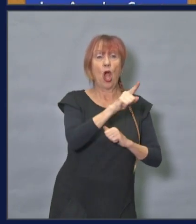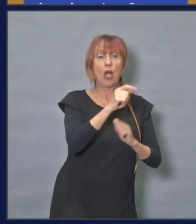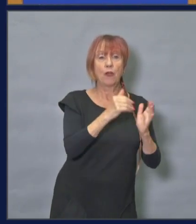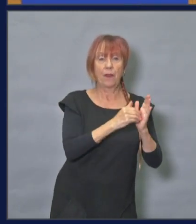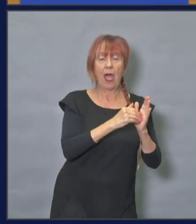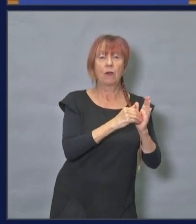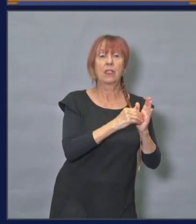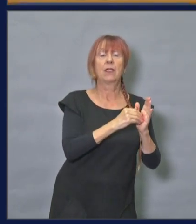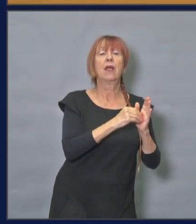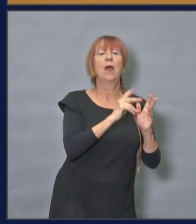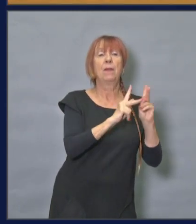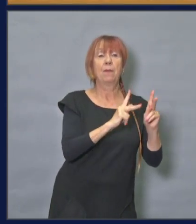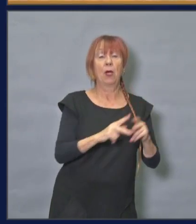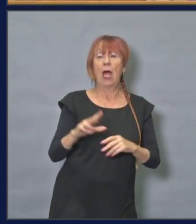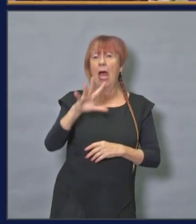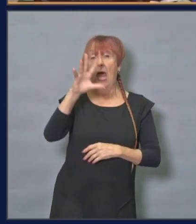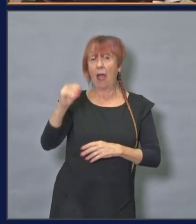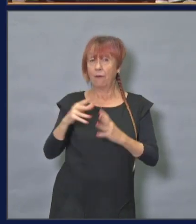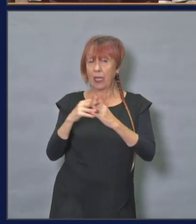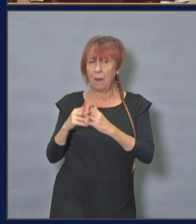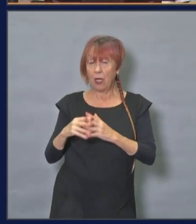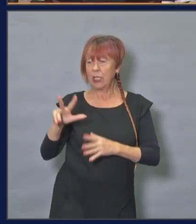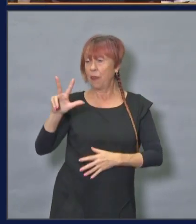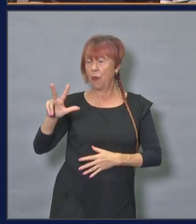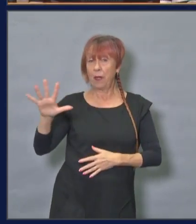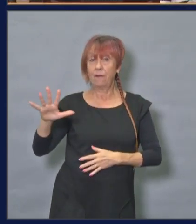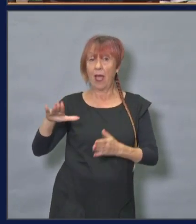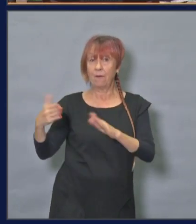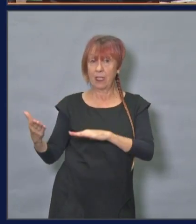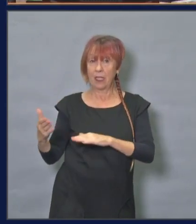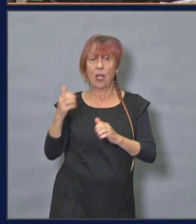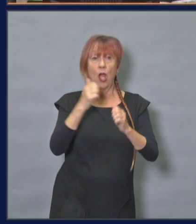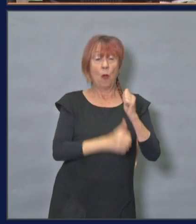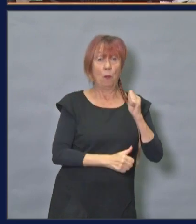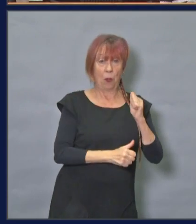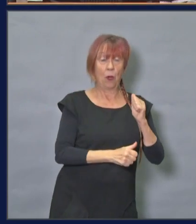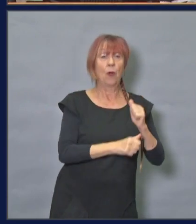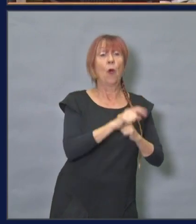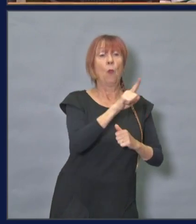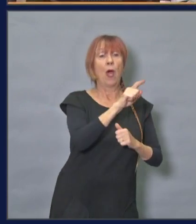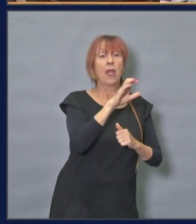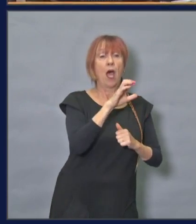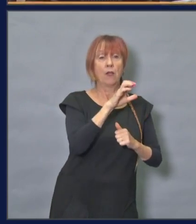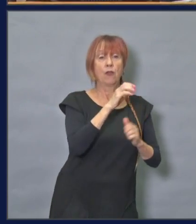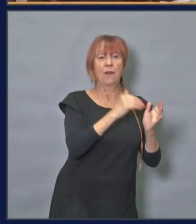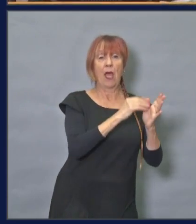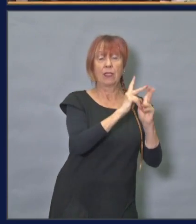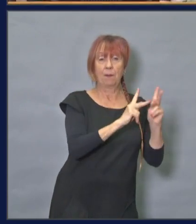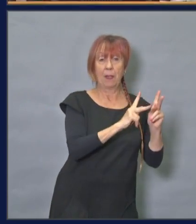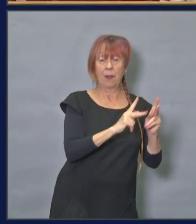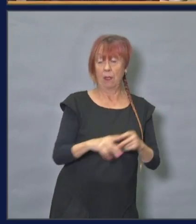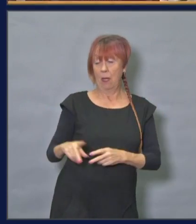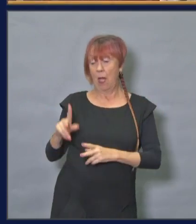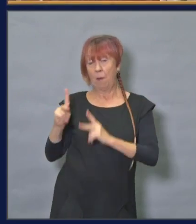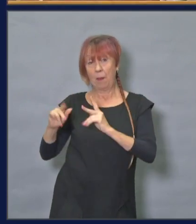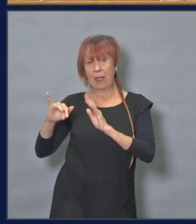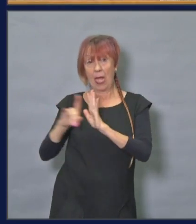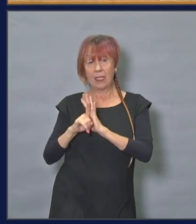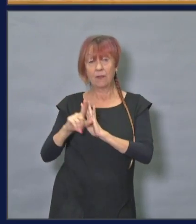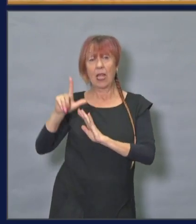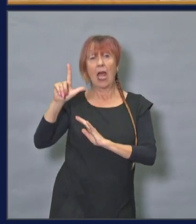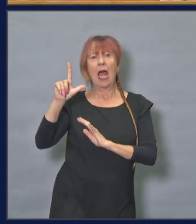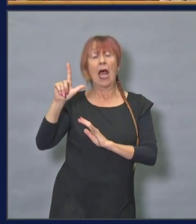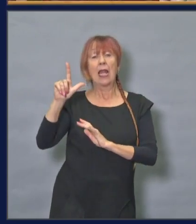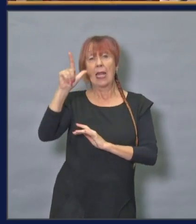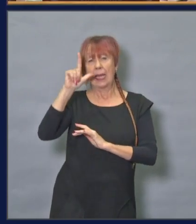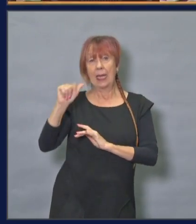African Americans, the death rate is 35 deaths per 100,000 people. For people who identify as Latino